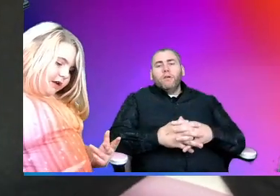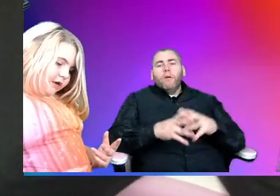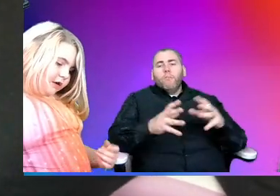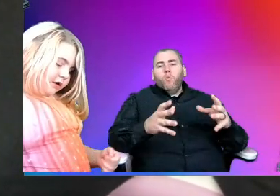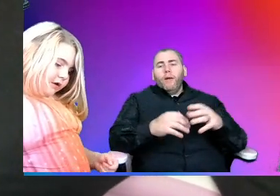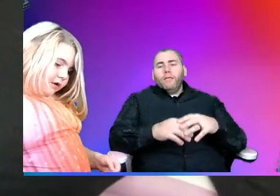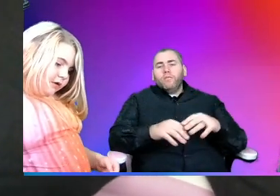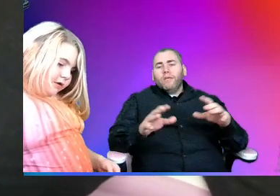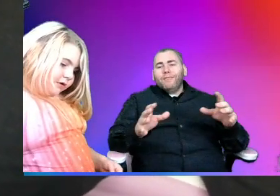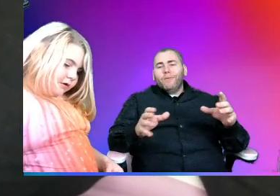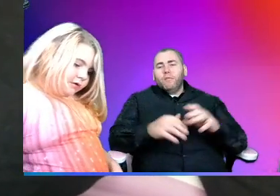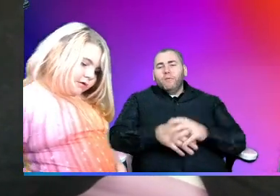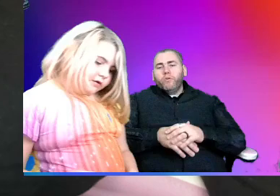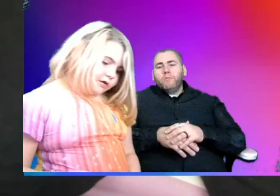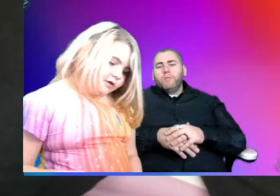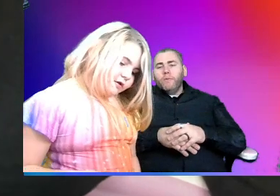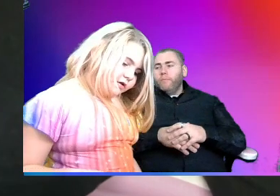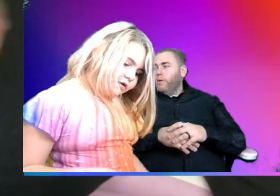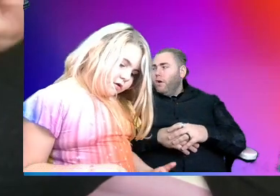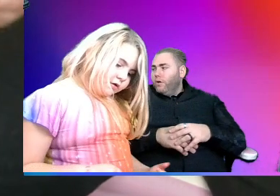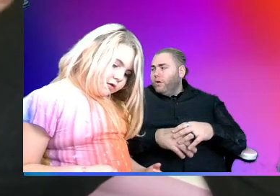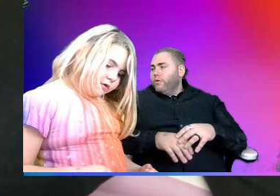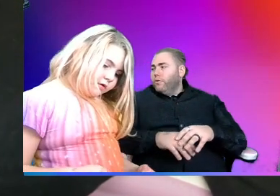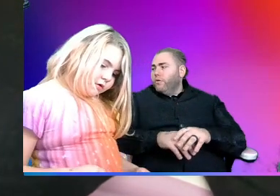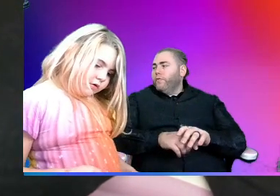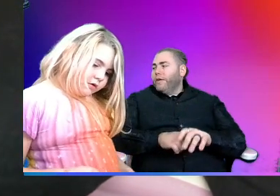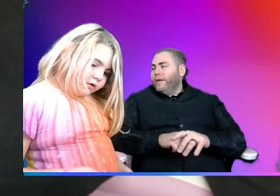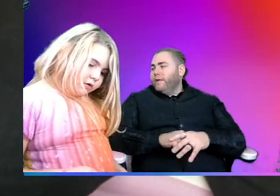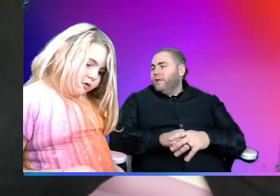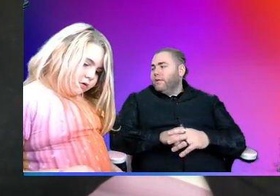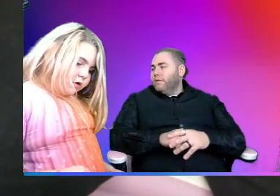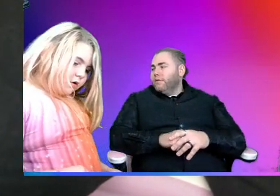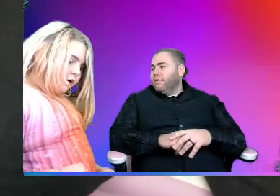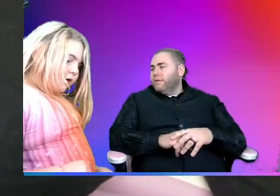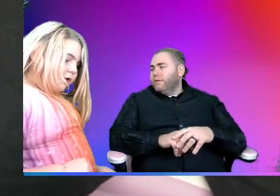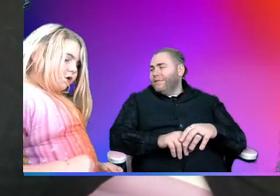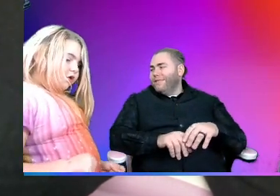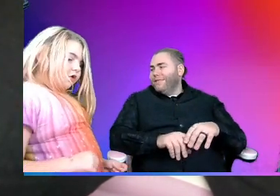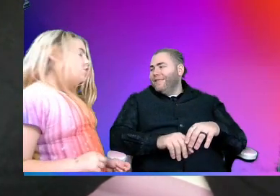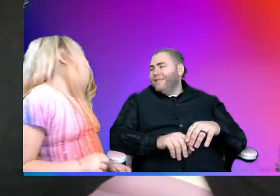gets more magic, especially with Christmas coming up. You're forgiven.